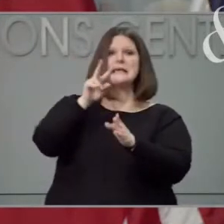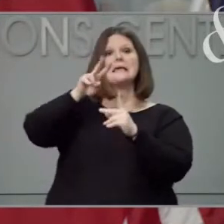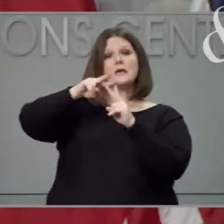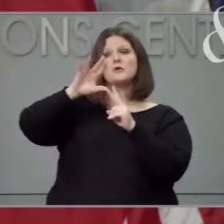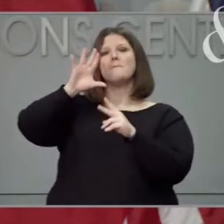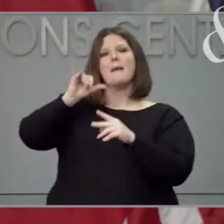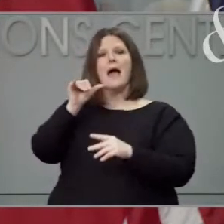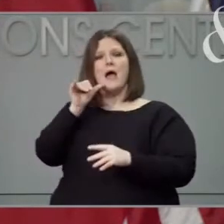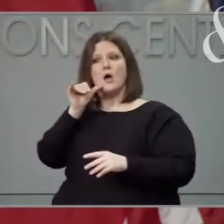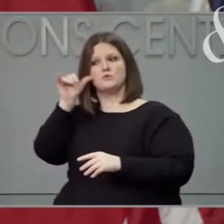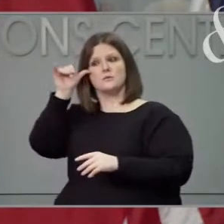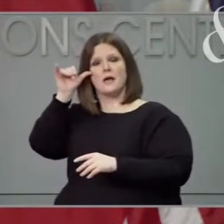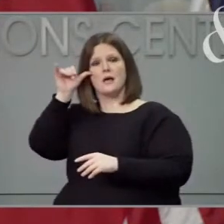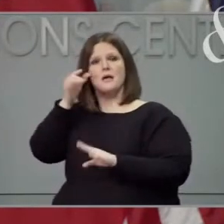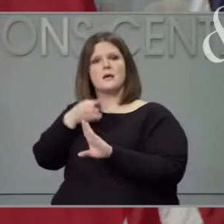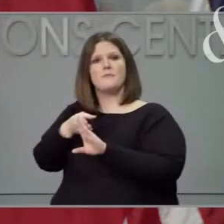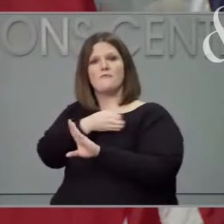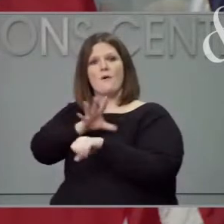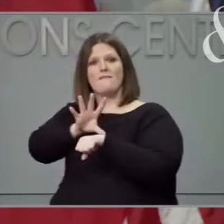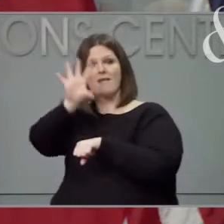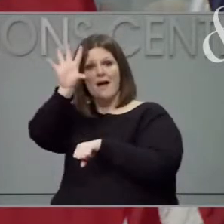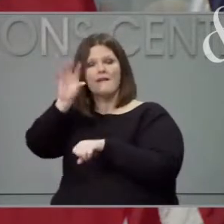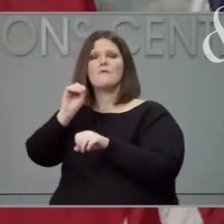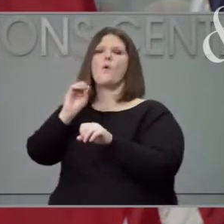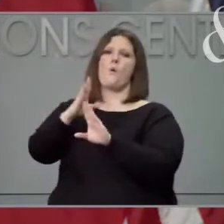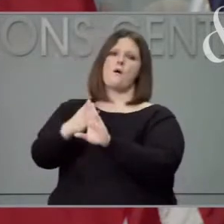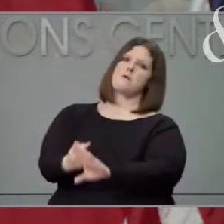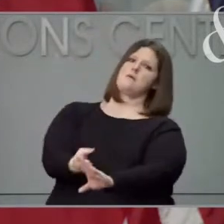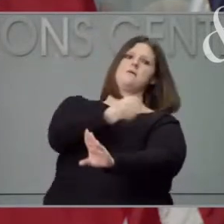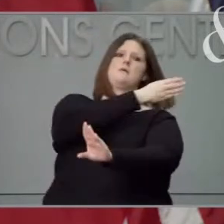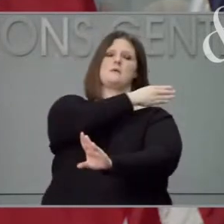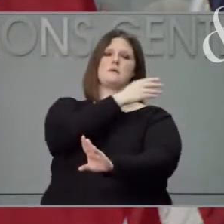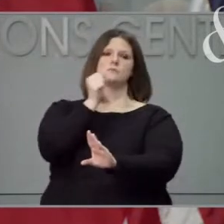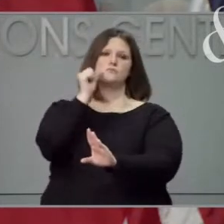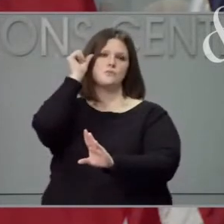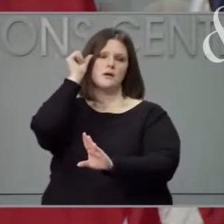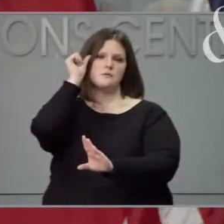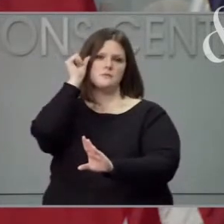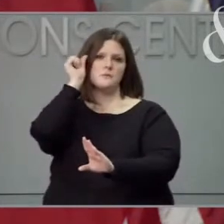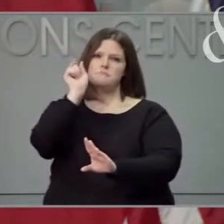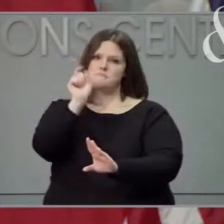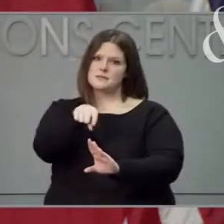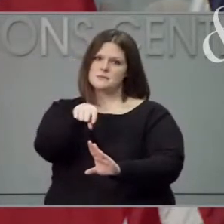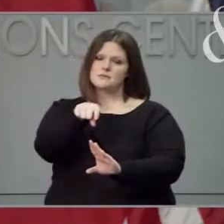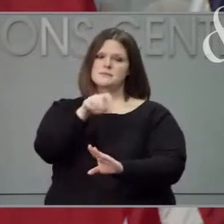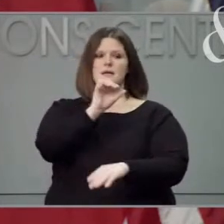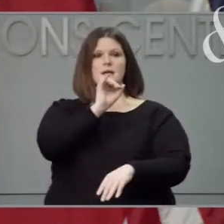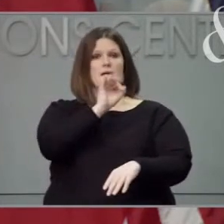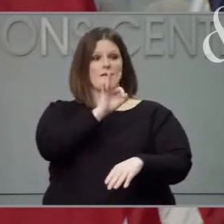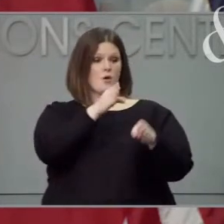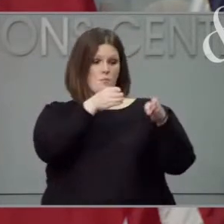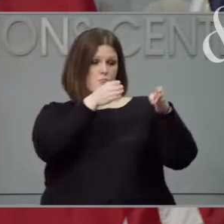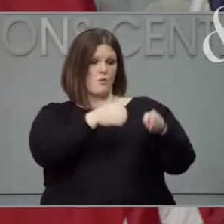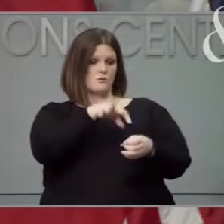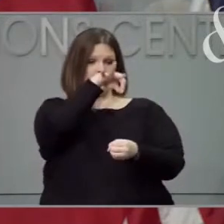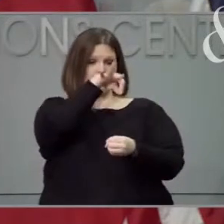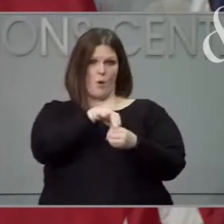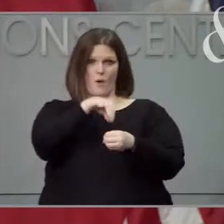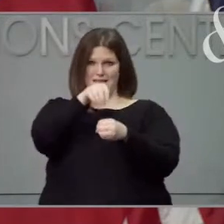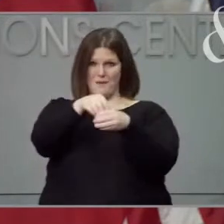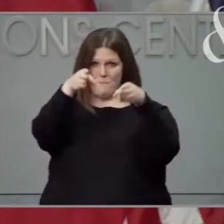or received by 5 p.m. to the County Board of Elections if it was a ballot that was being cast. If there is